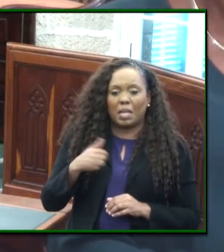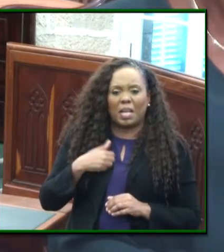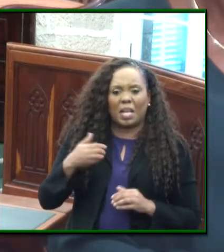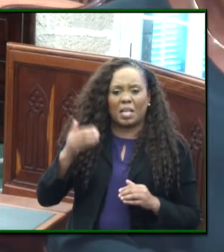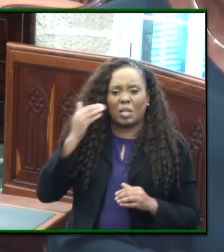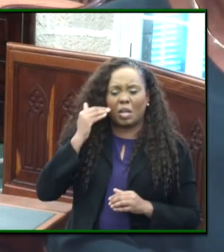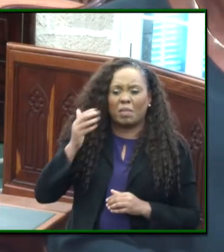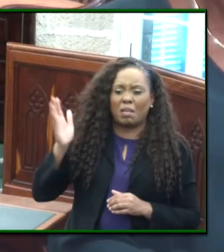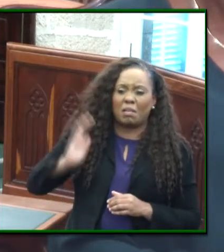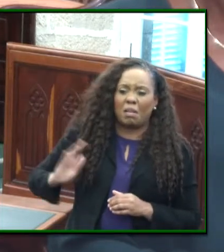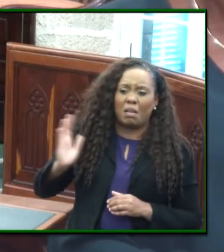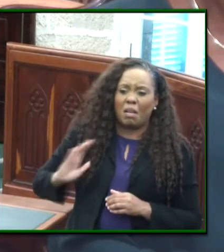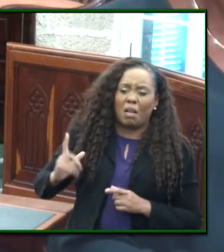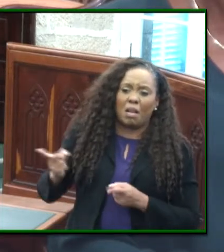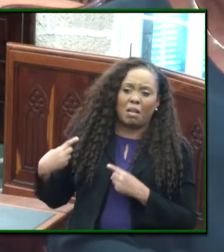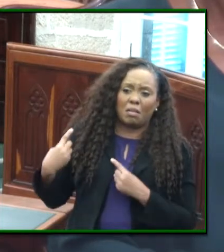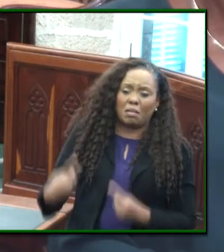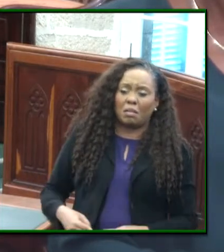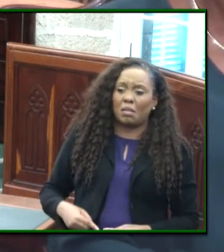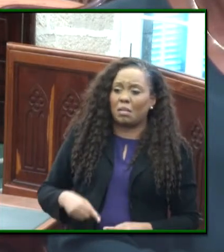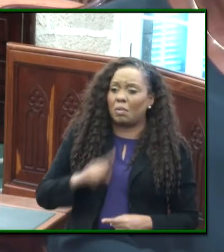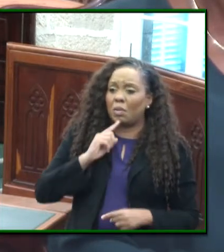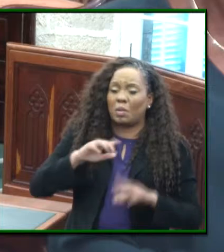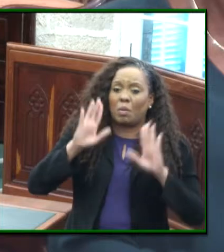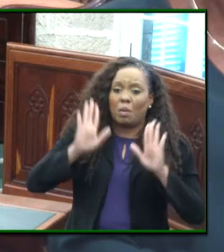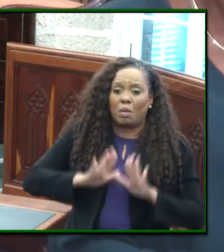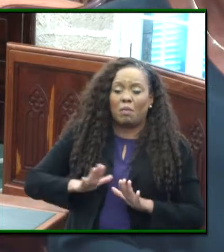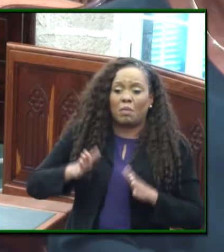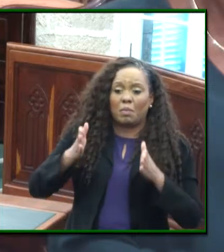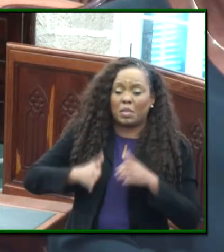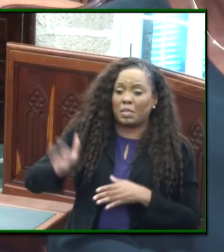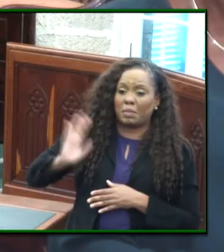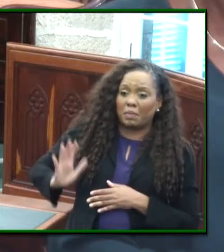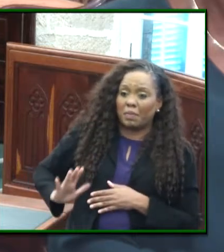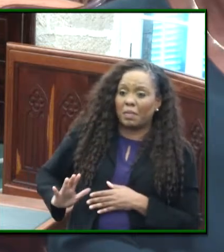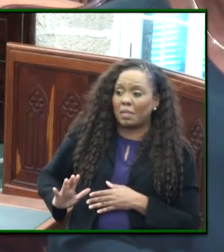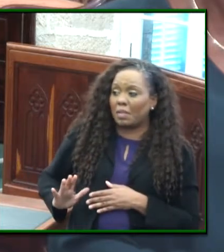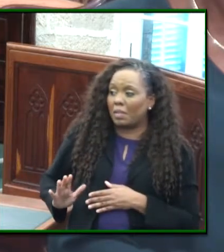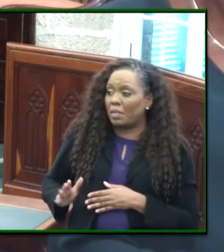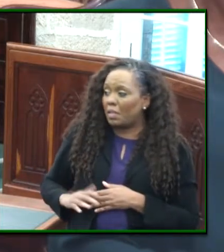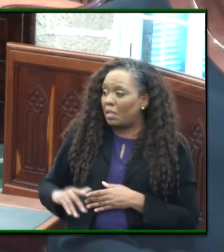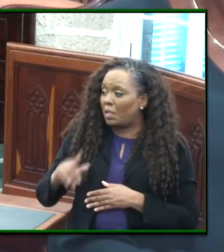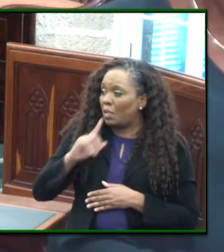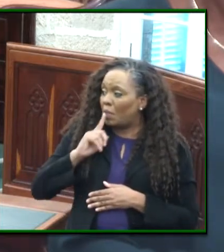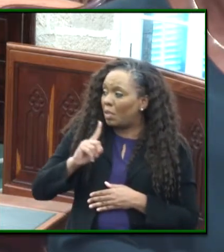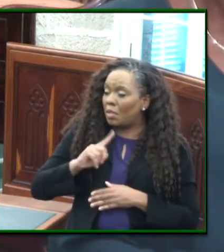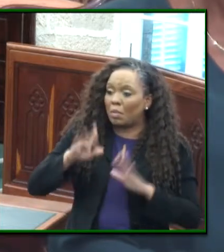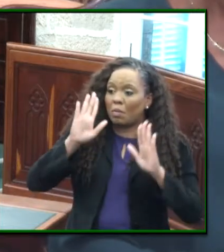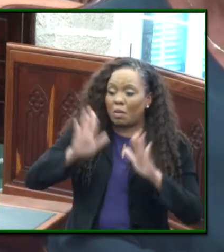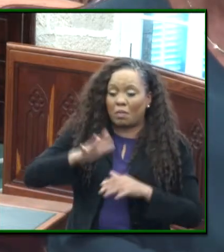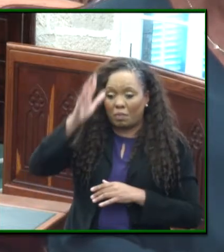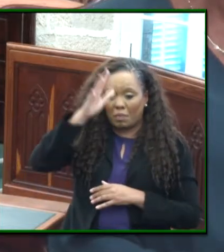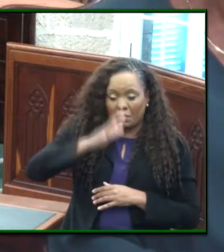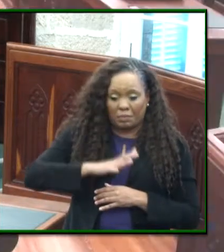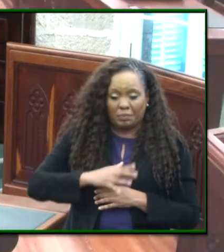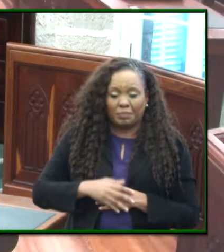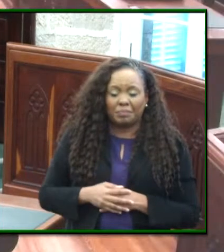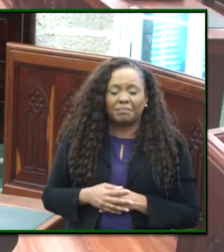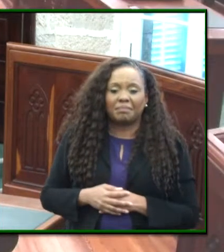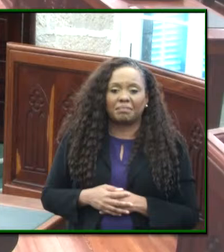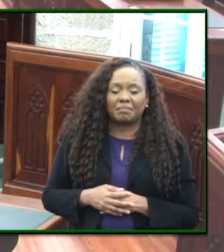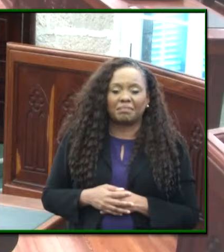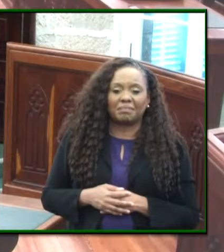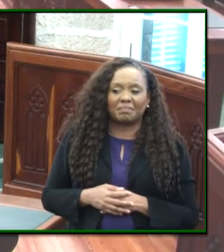a fantastic person. Then he grew into a most admirable gentleman, and he